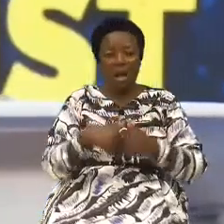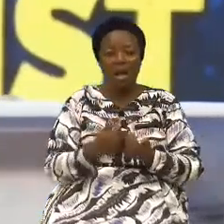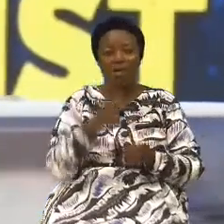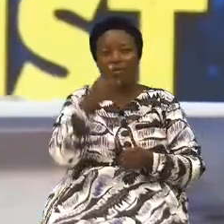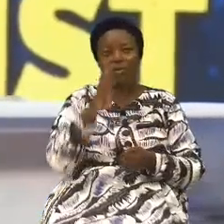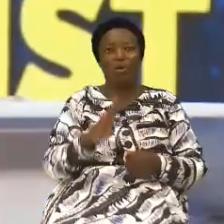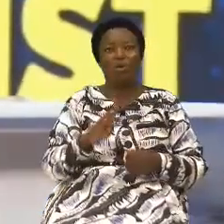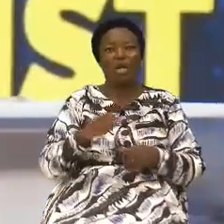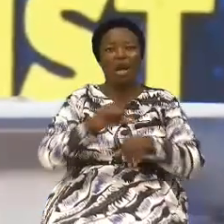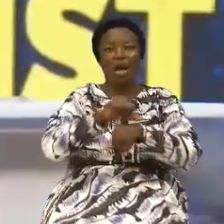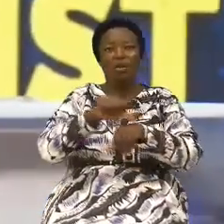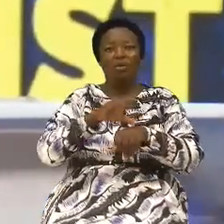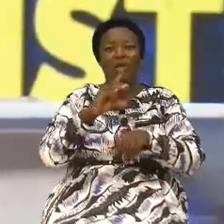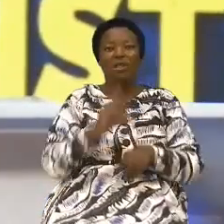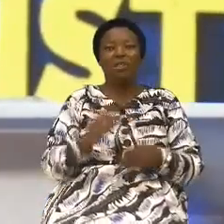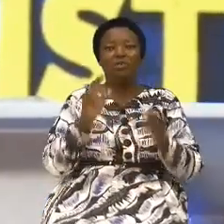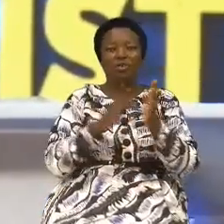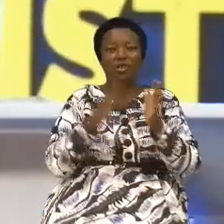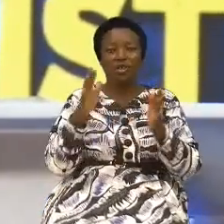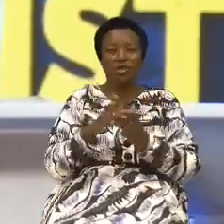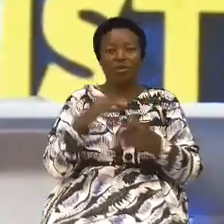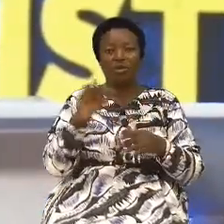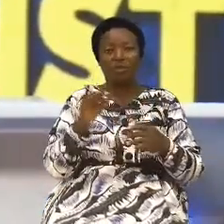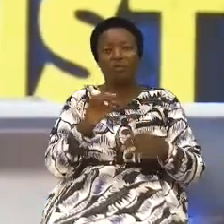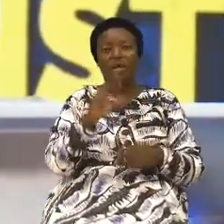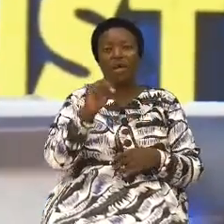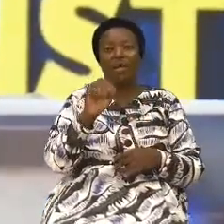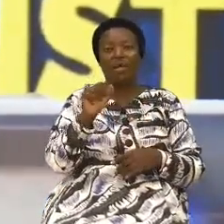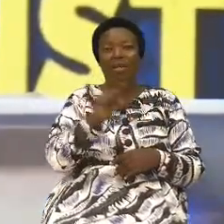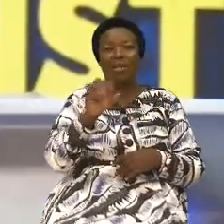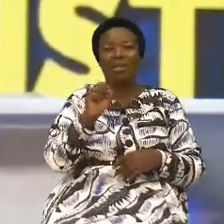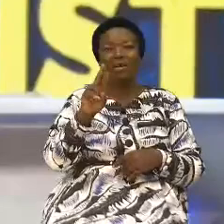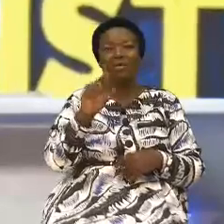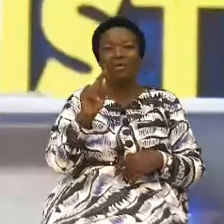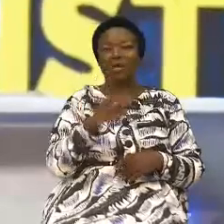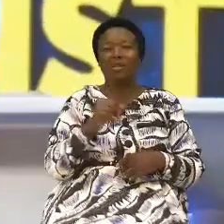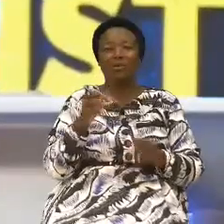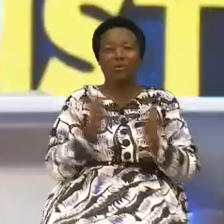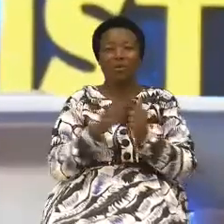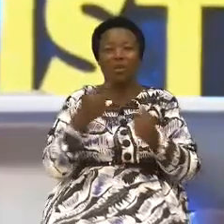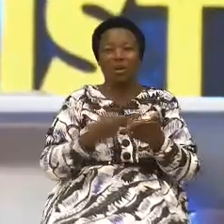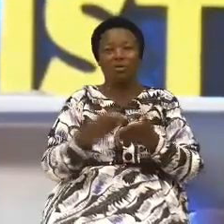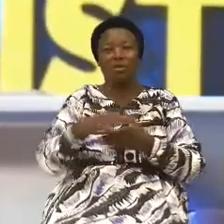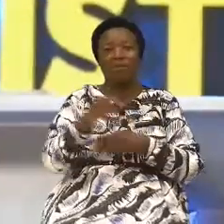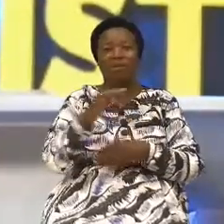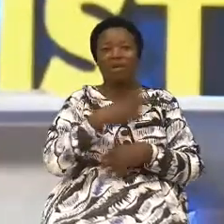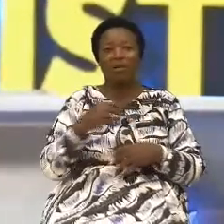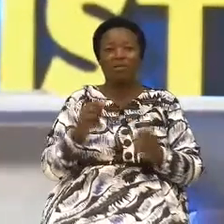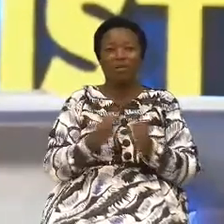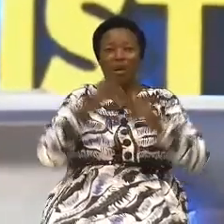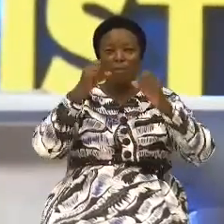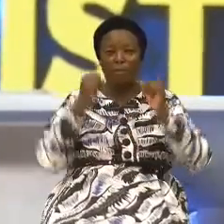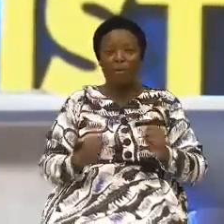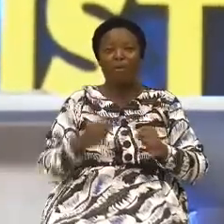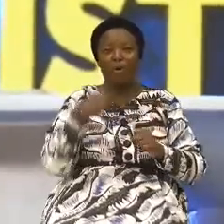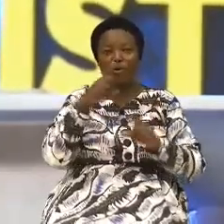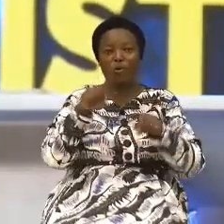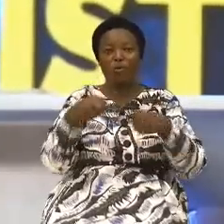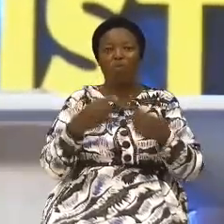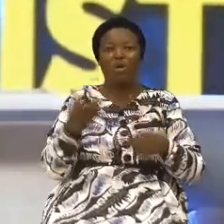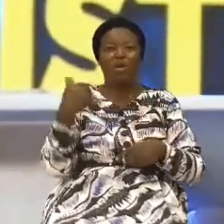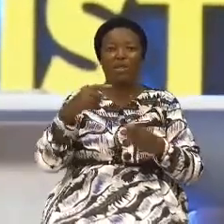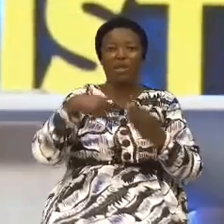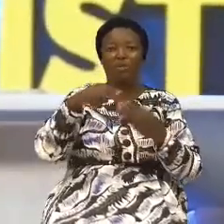anointed Jesus of Nazareth with the Holy Ghost and with power, who went about